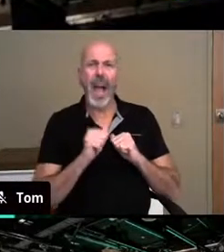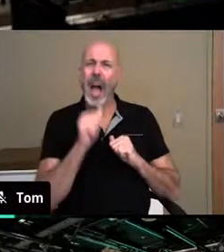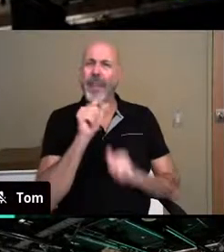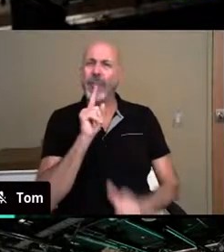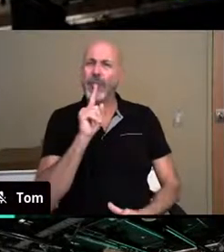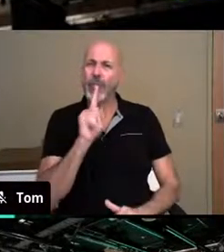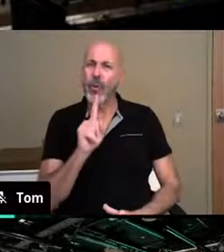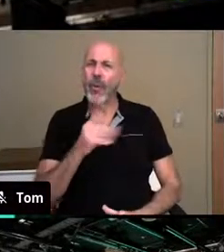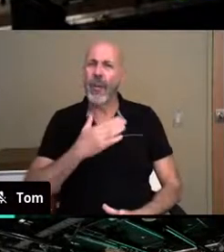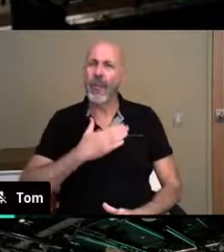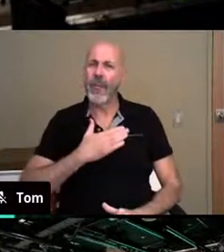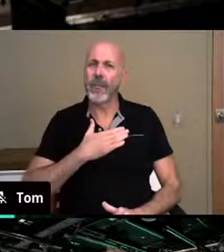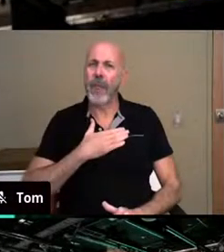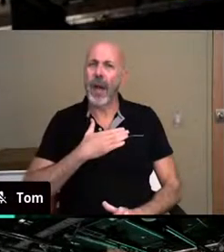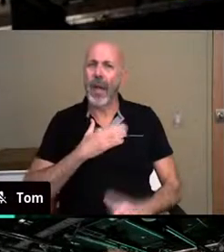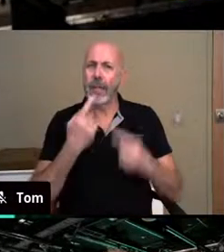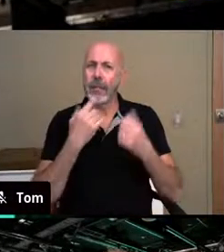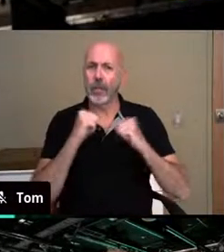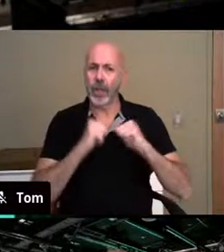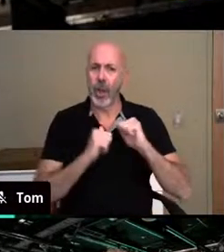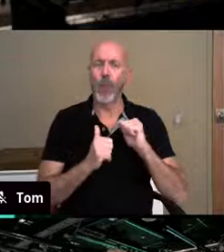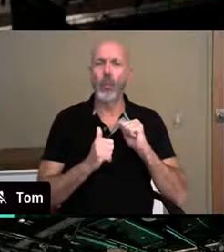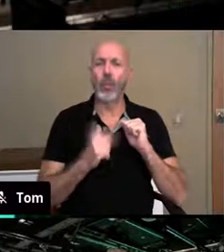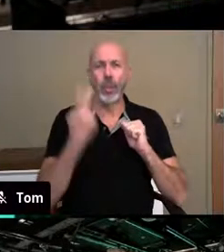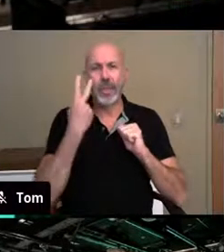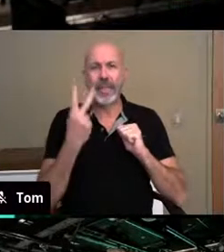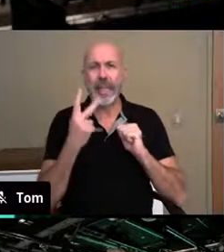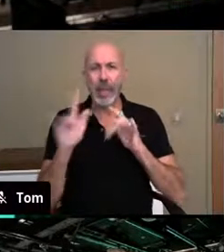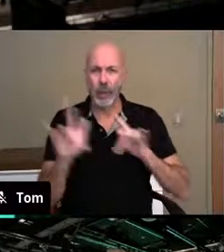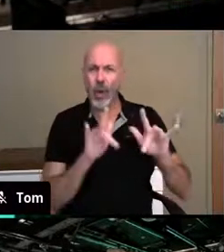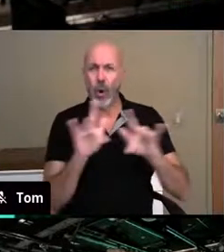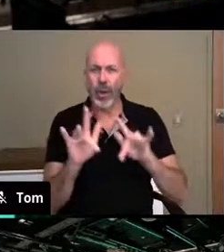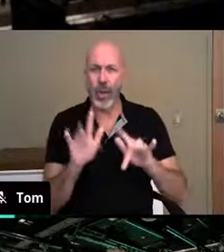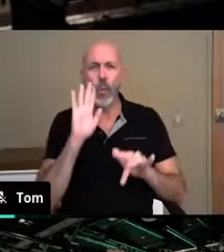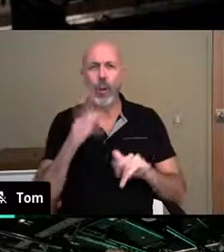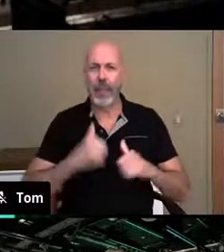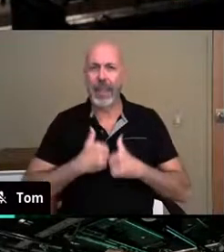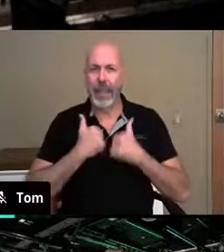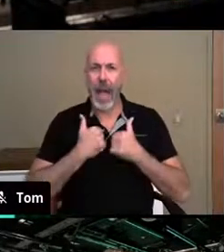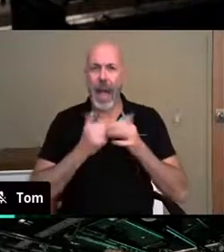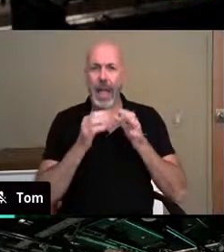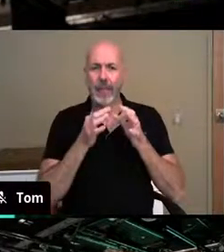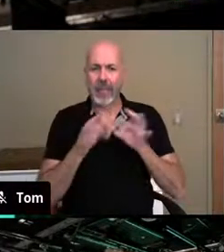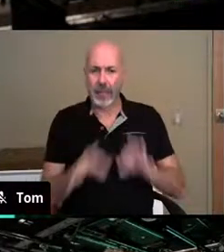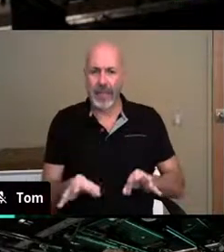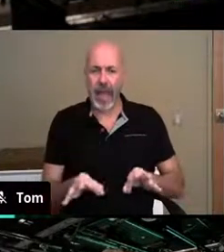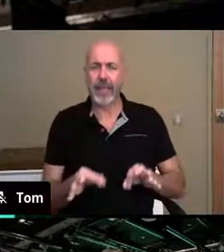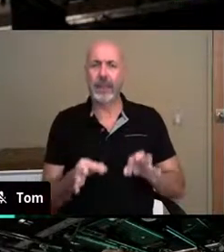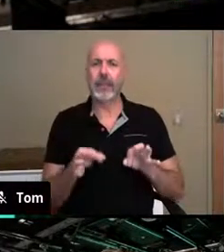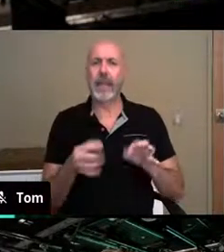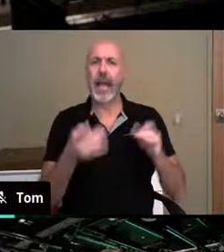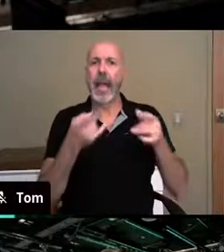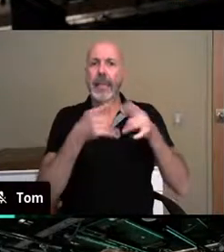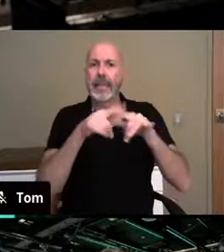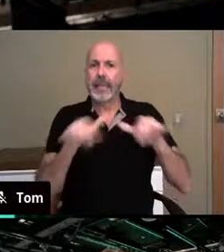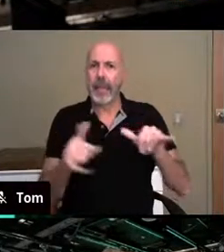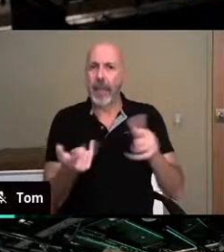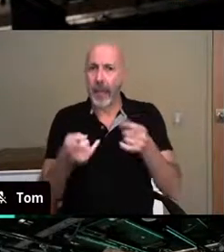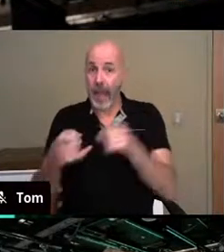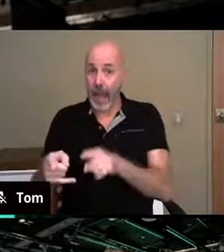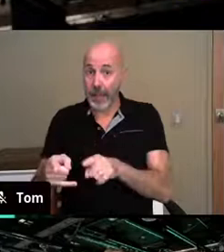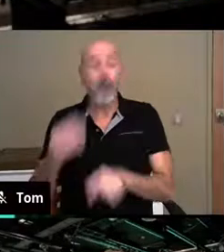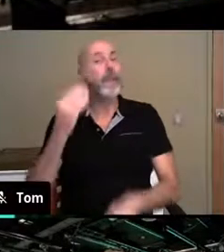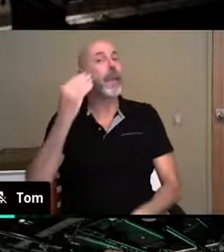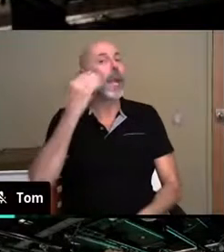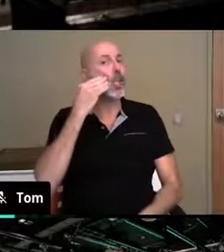sure if my rebroadcast of the Pride parades will be live subtitled when they're happening, but I do know for a